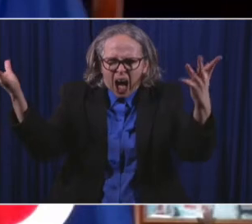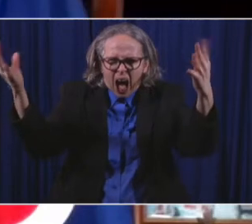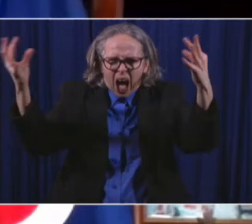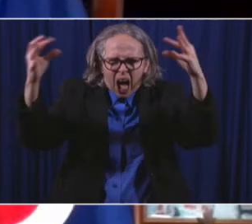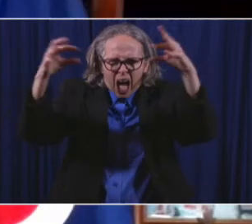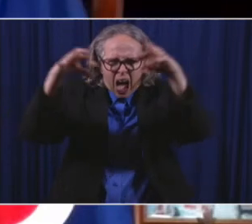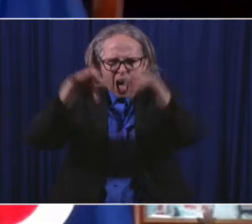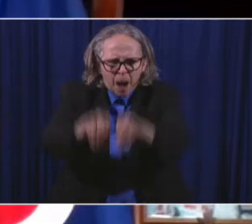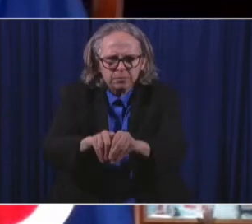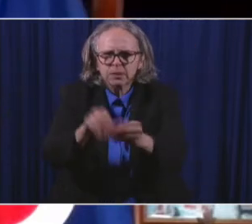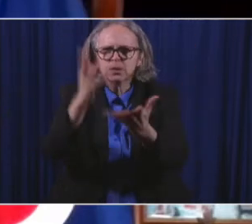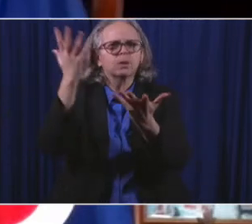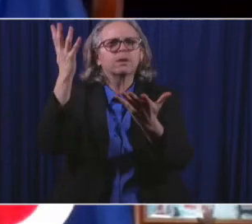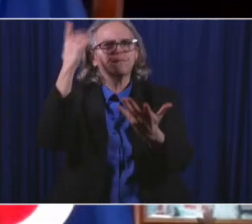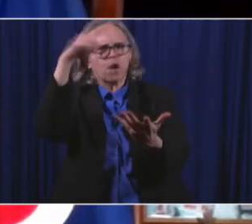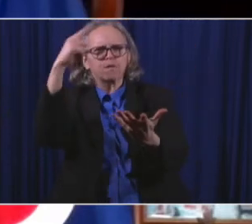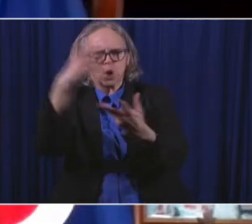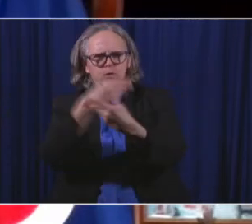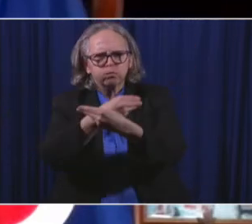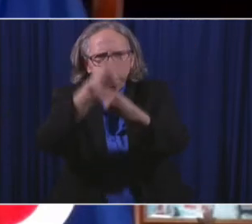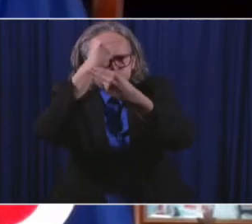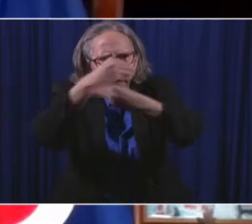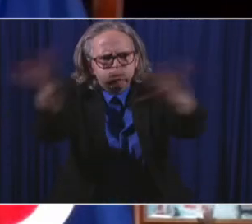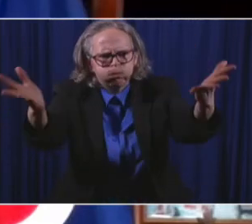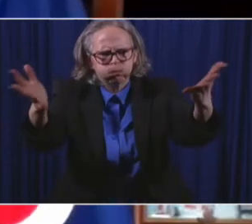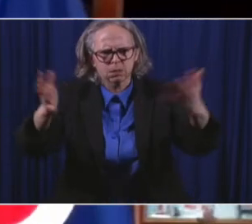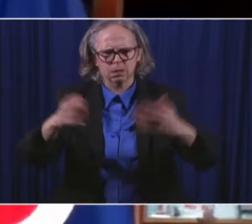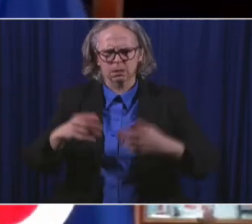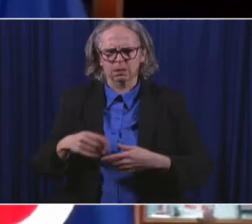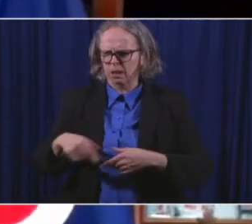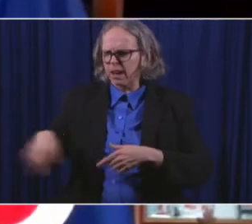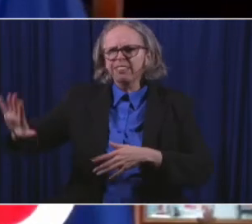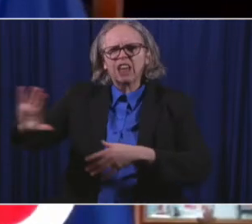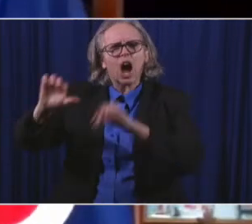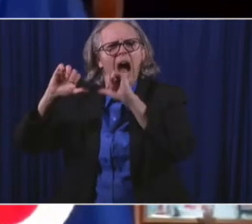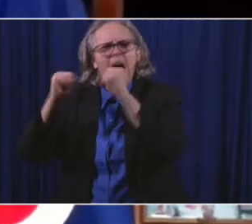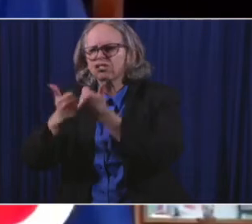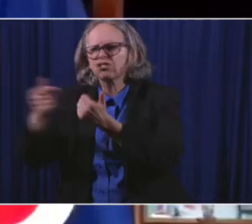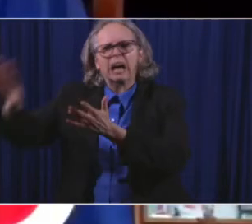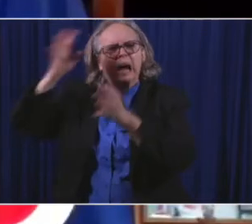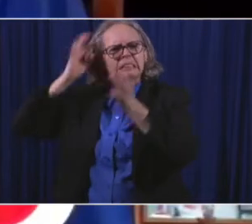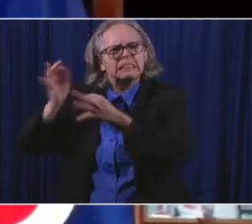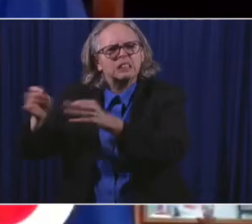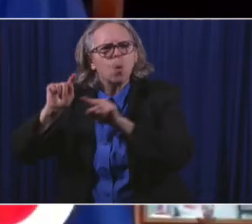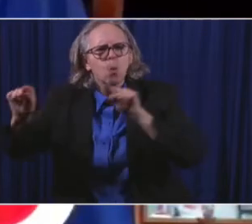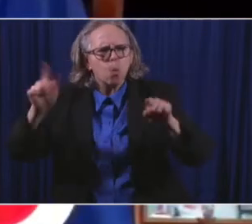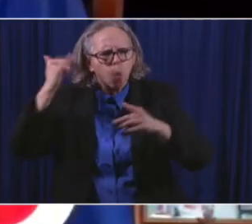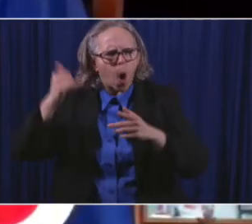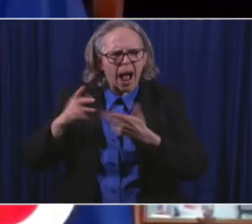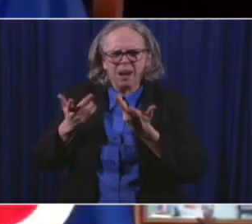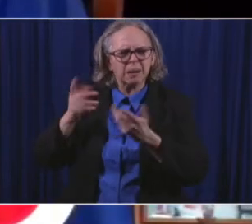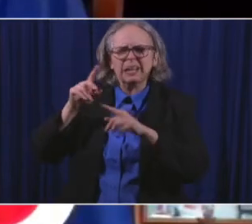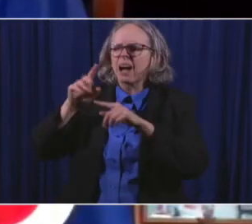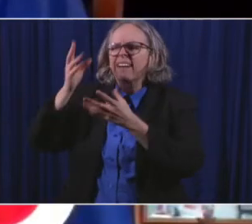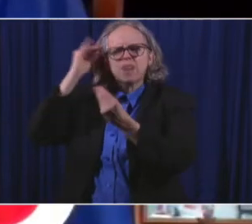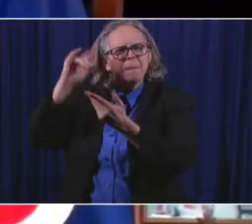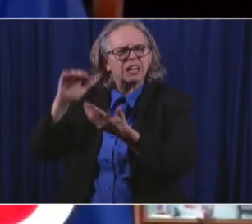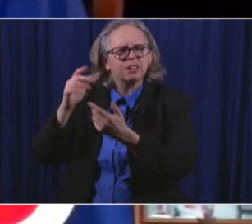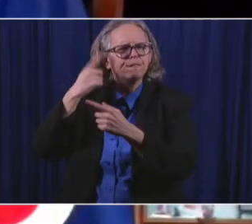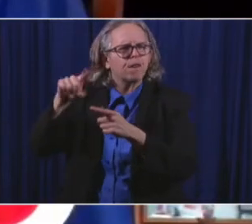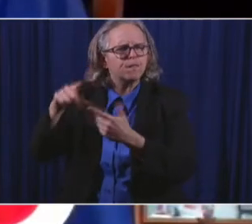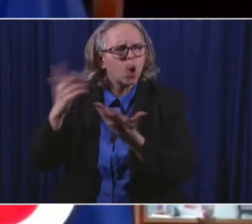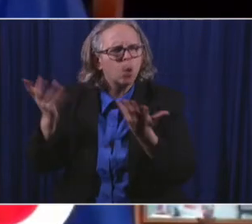inform data-driven decisions for state agencies and their partners. 100 of the data sets that are available there right now, because this is